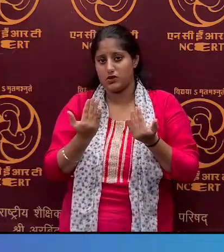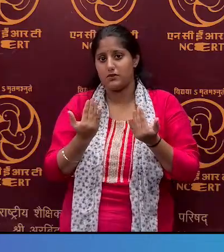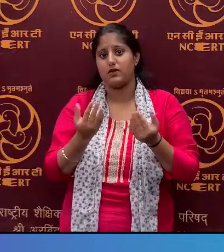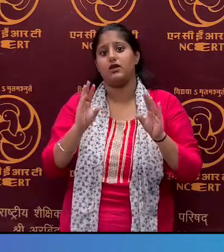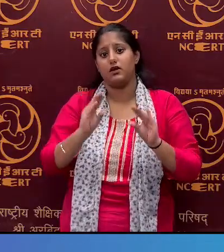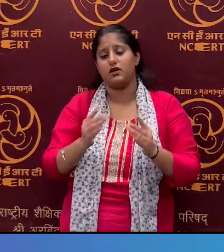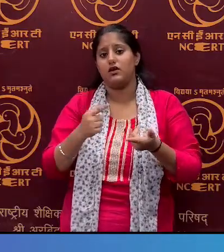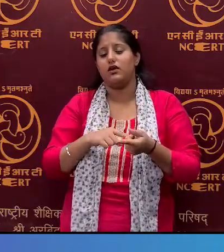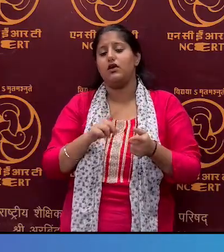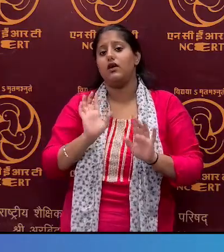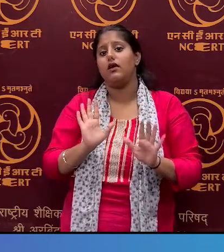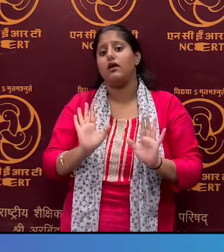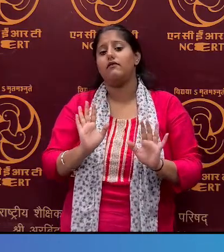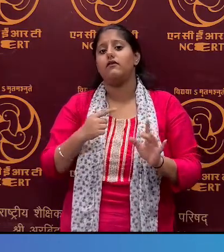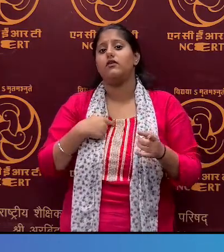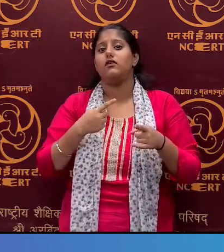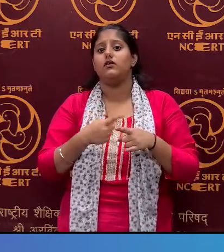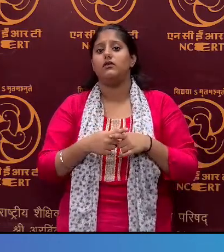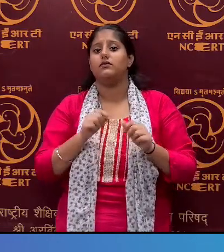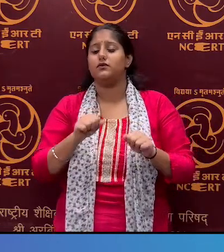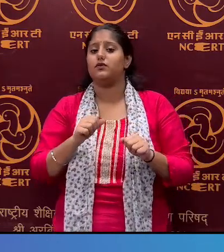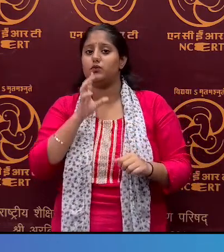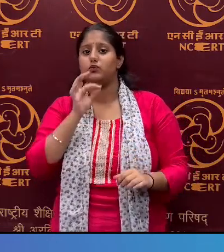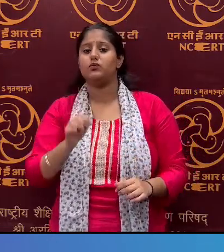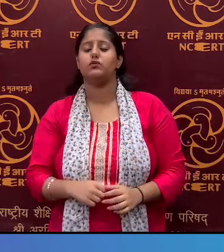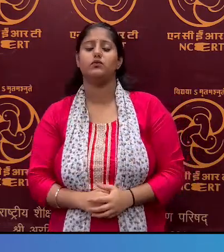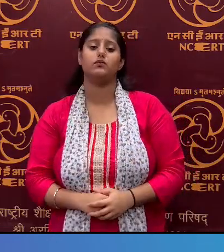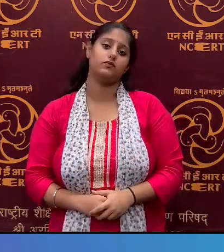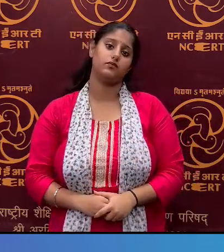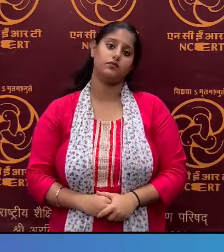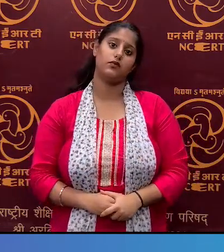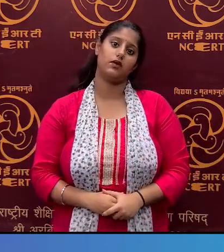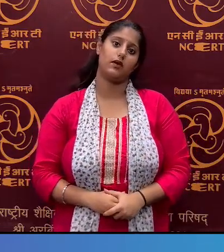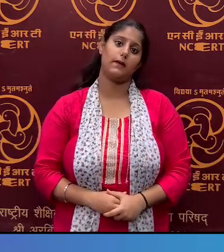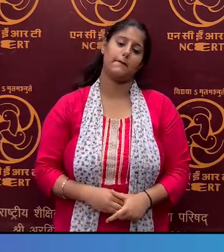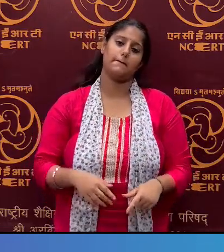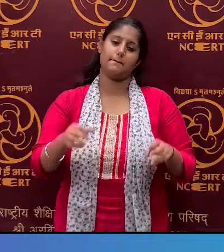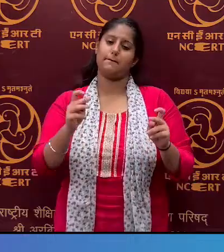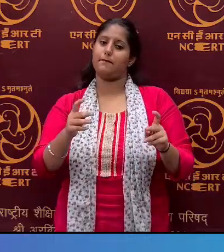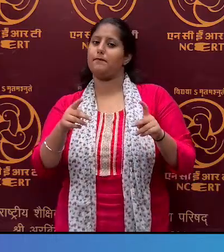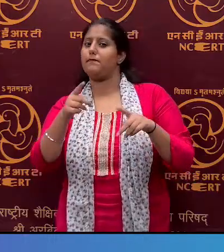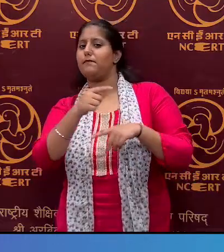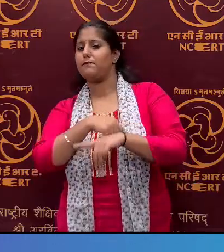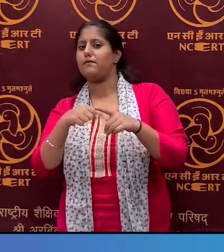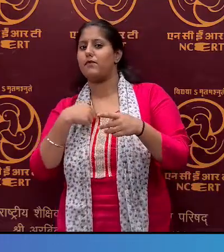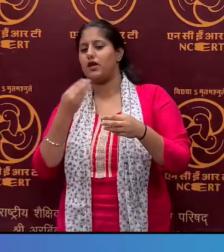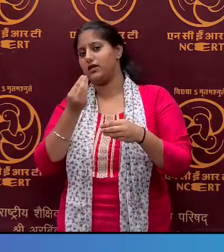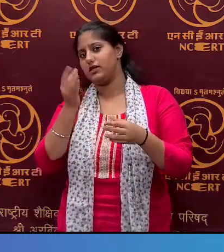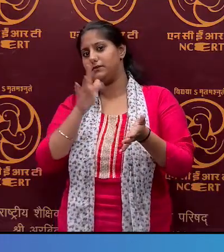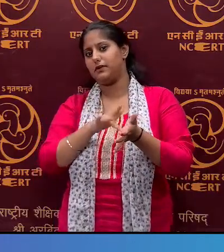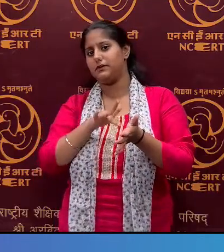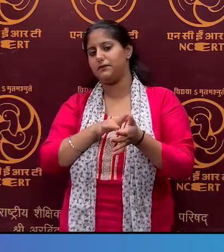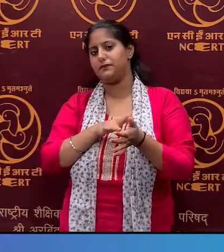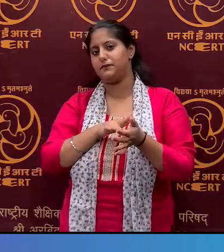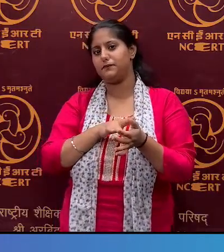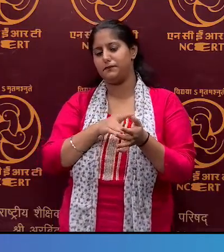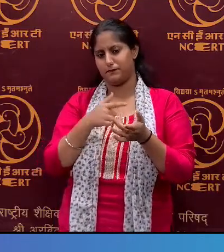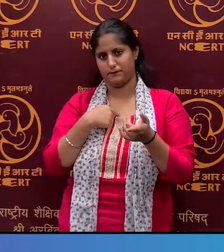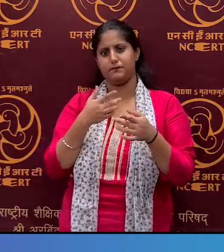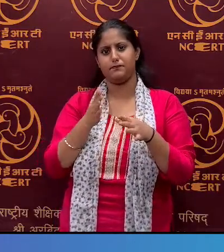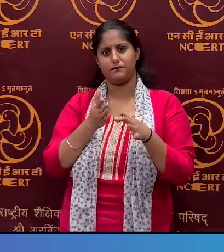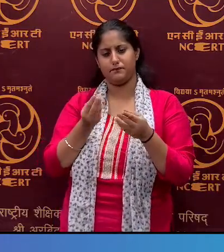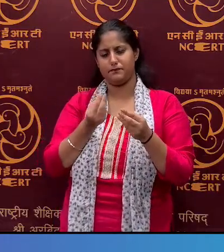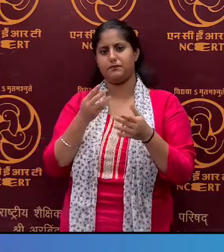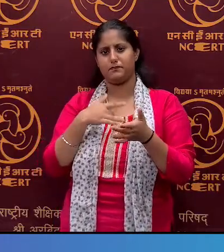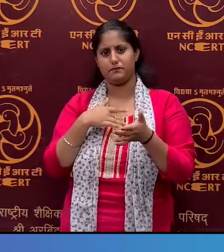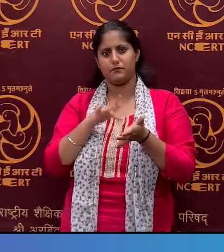in our urban areas, definitely. Okay, so we can somewhere decrease the impact. Yes, we of can somewhere floods.